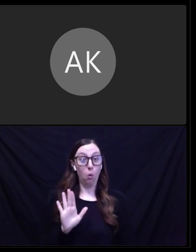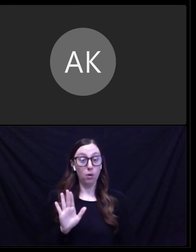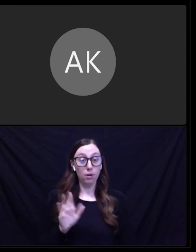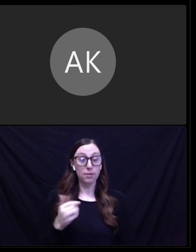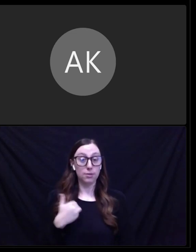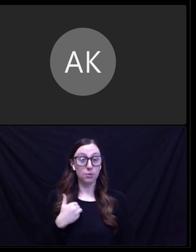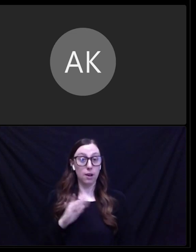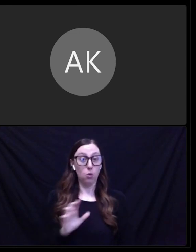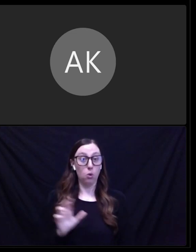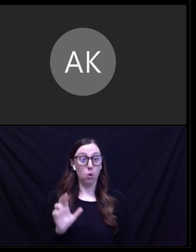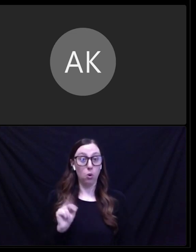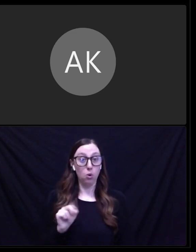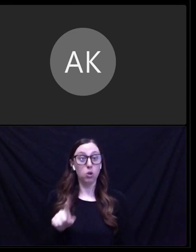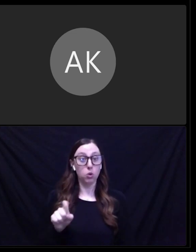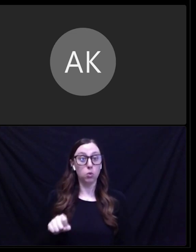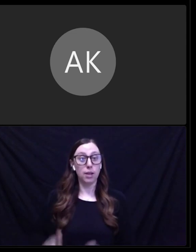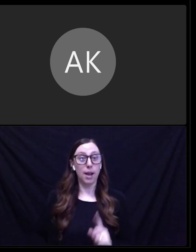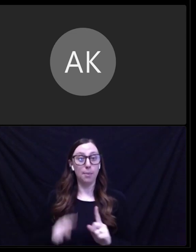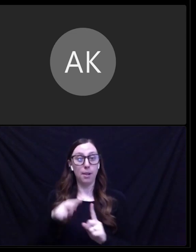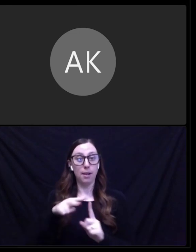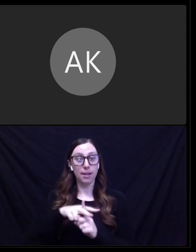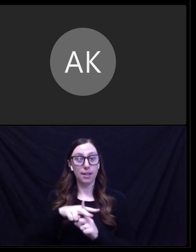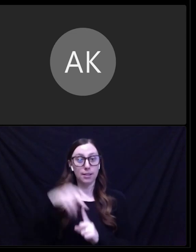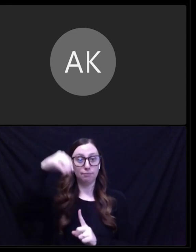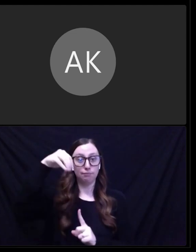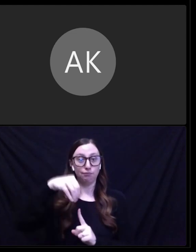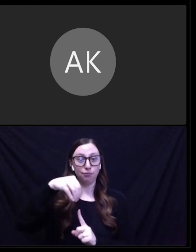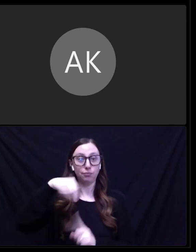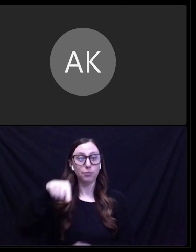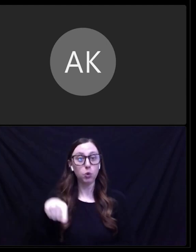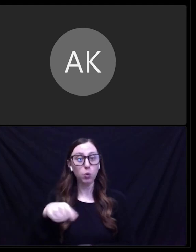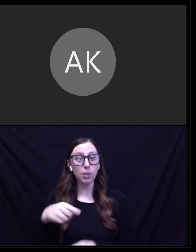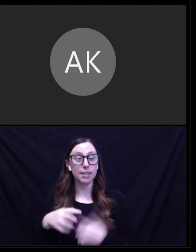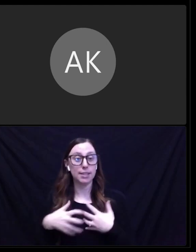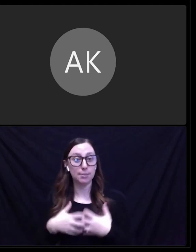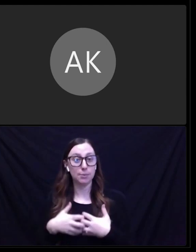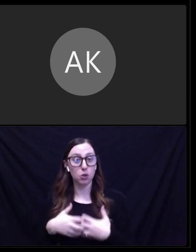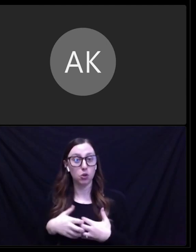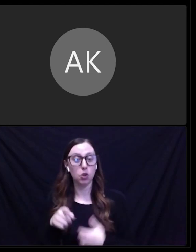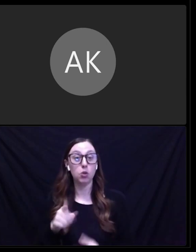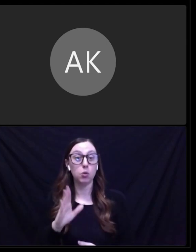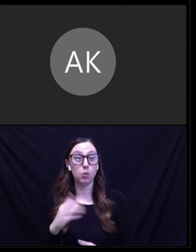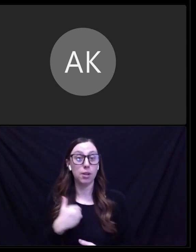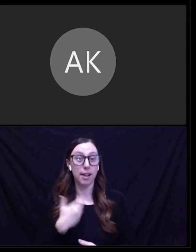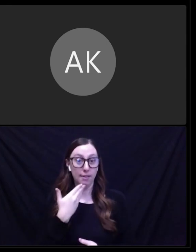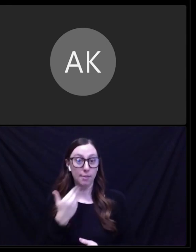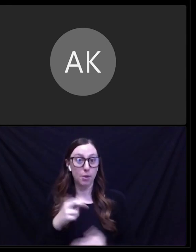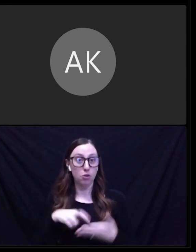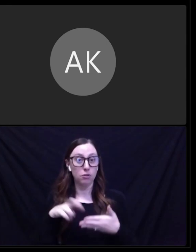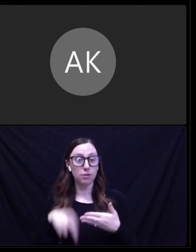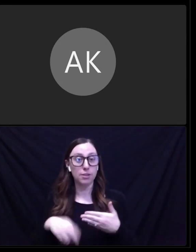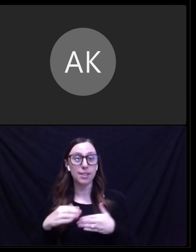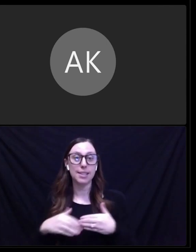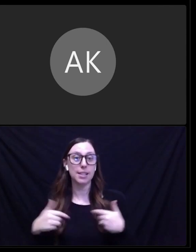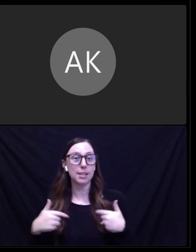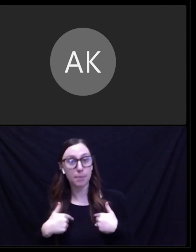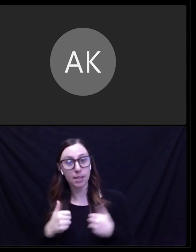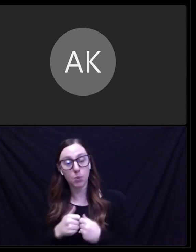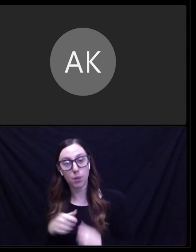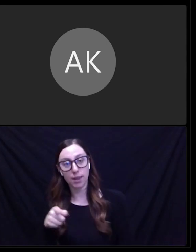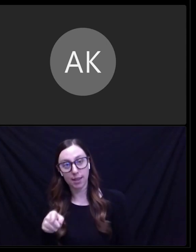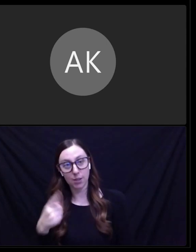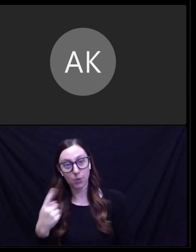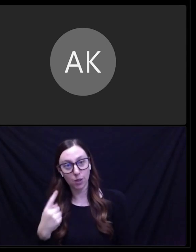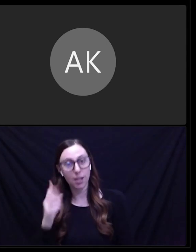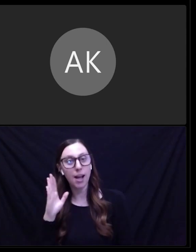this sip and puff machine, and you will get better results than I will get with this sip and puff. I'm still going to